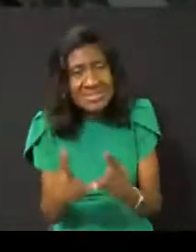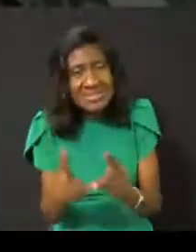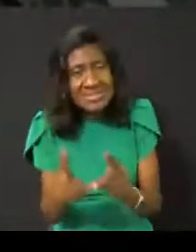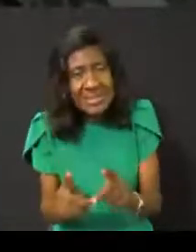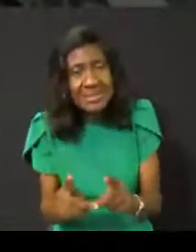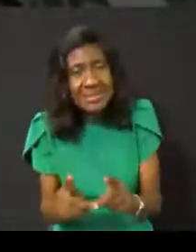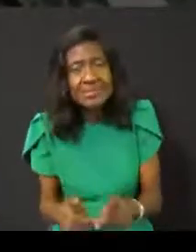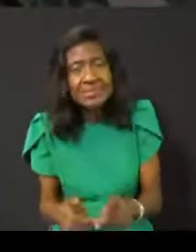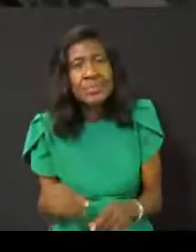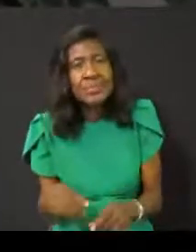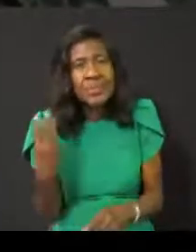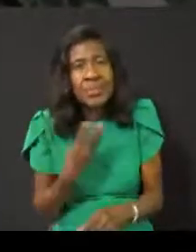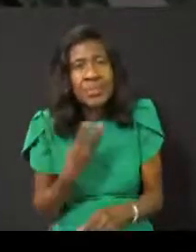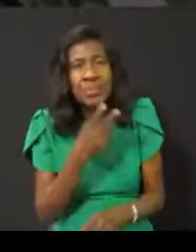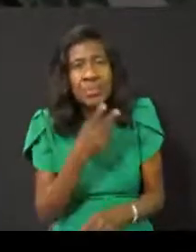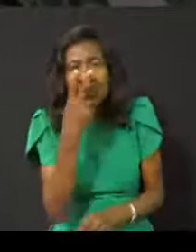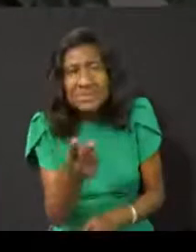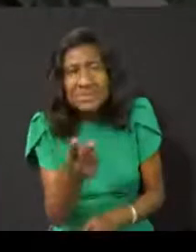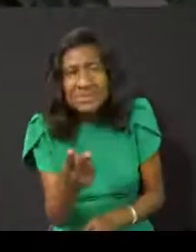We've seen that the